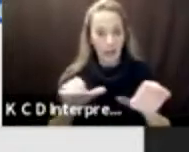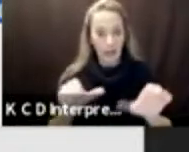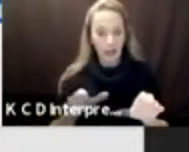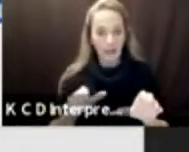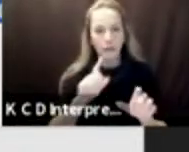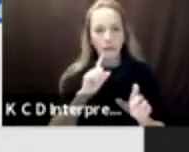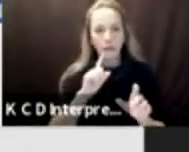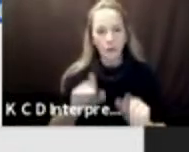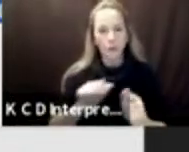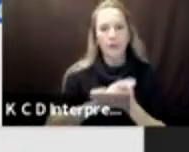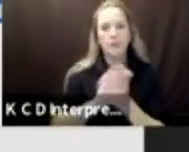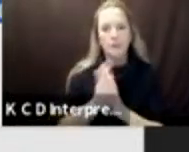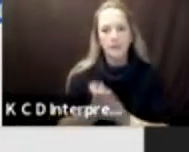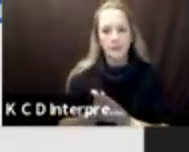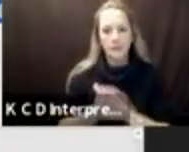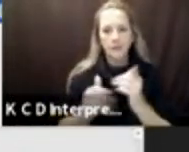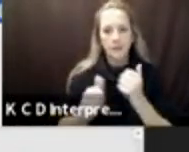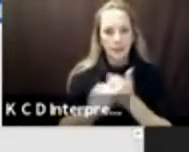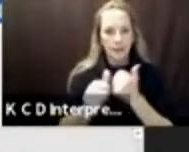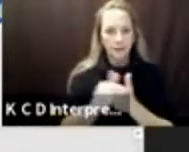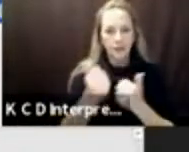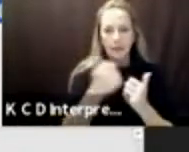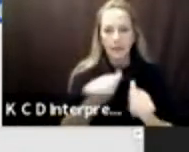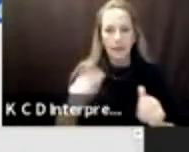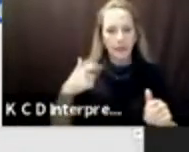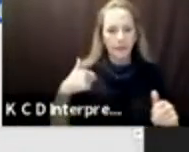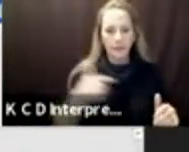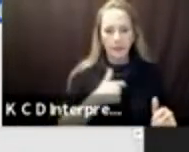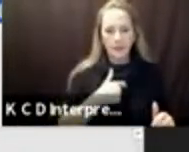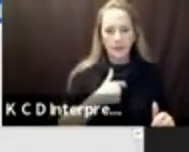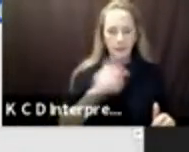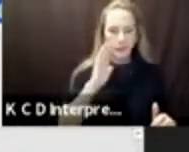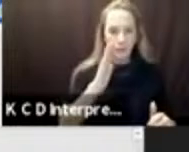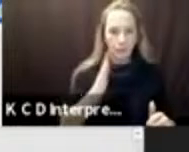for any of us at risk.